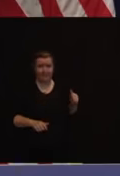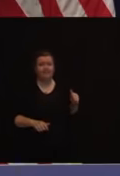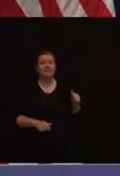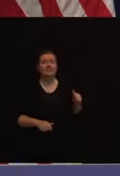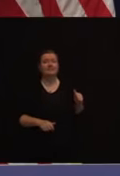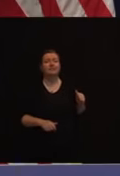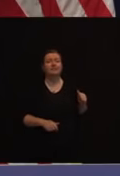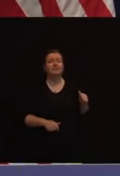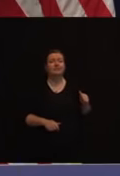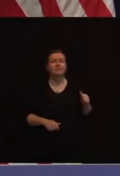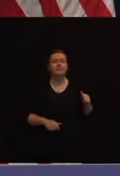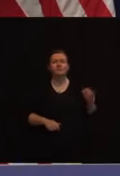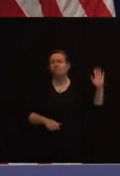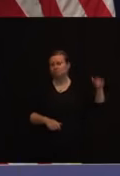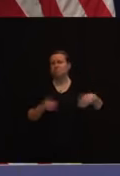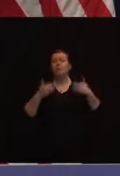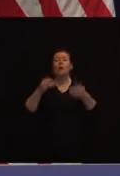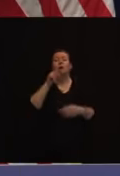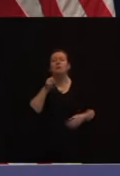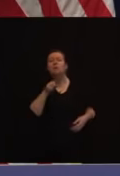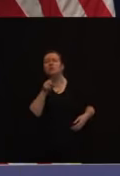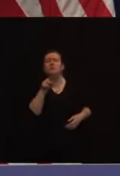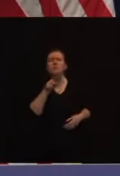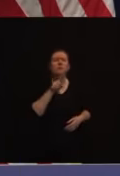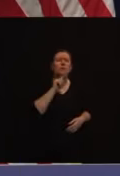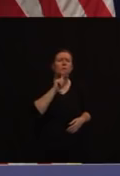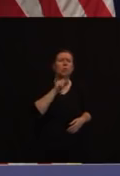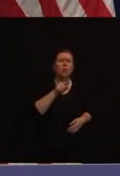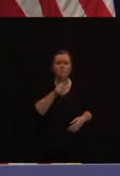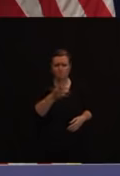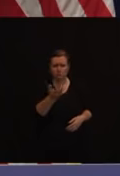I can't see terribly well. Okay, sir, do you have a question? Yes.